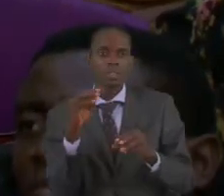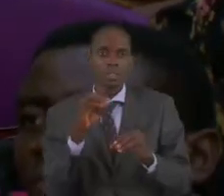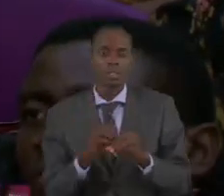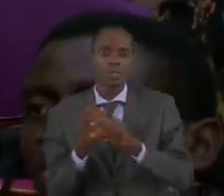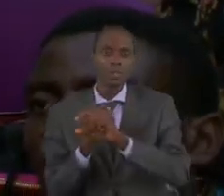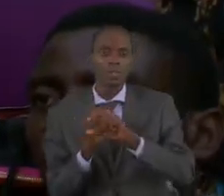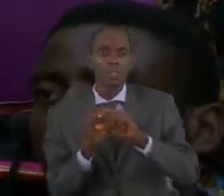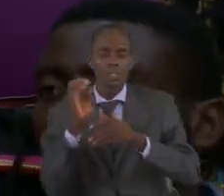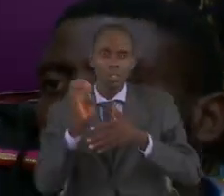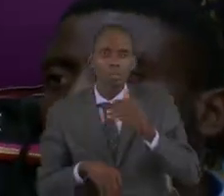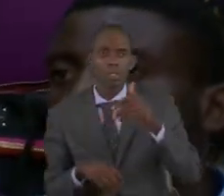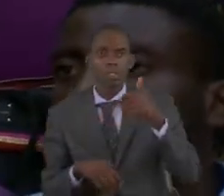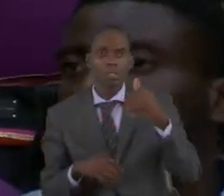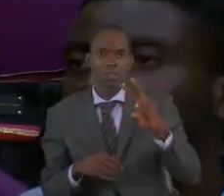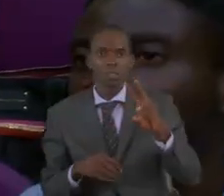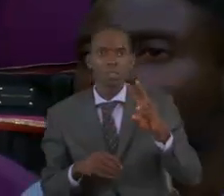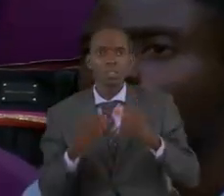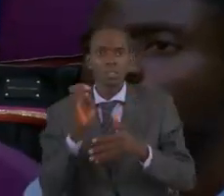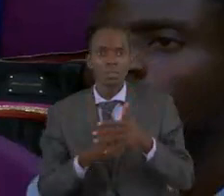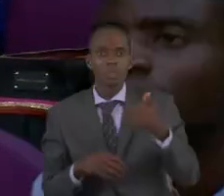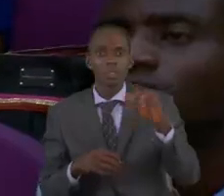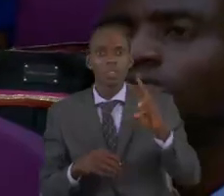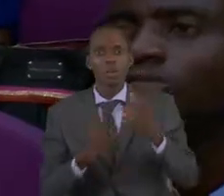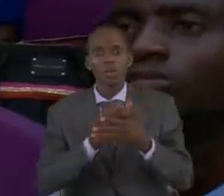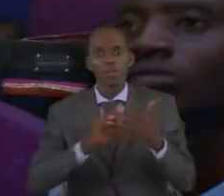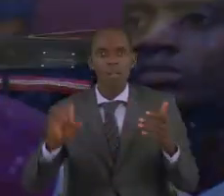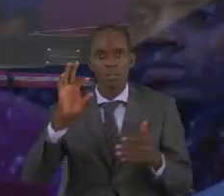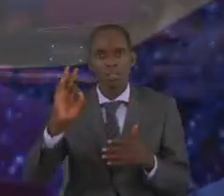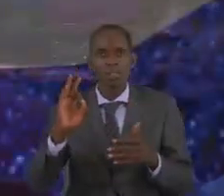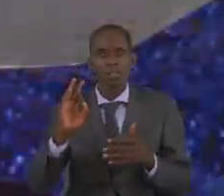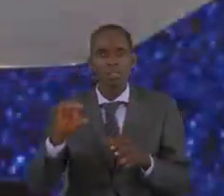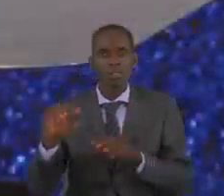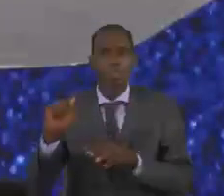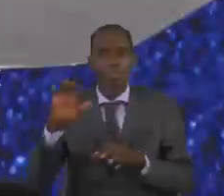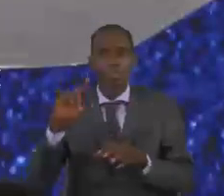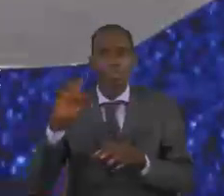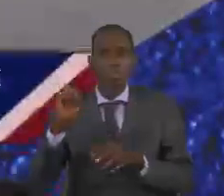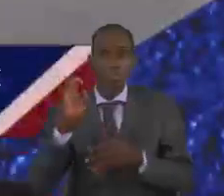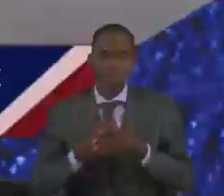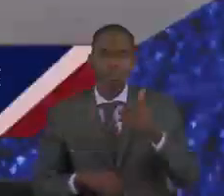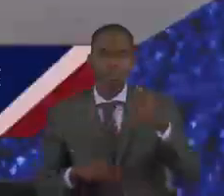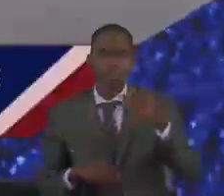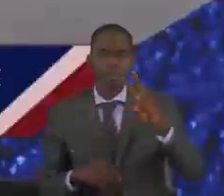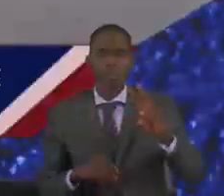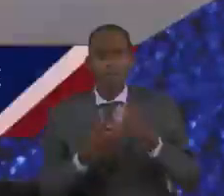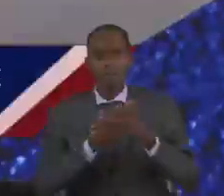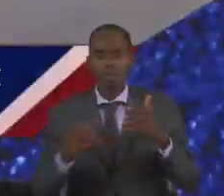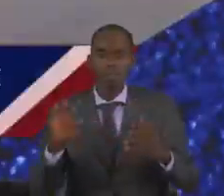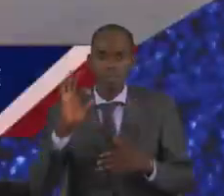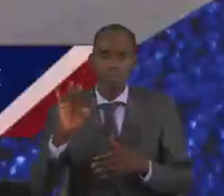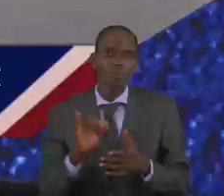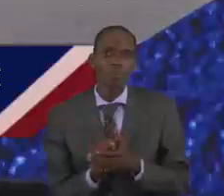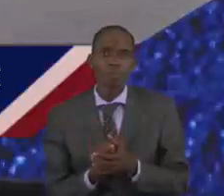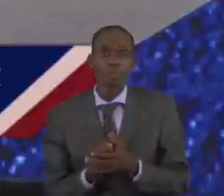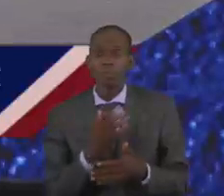verse chapter 16, reading from verse 9. Chapter 16, we're reading from verse